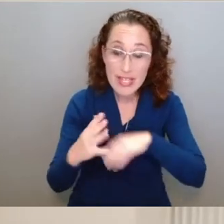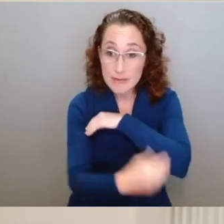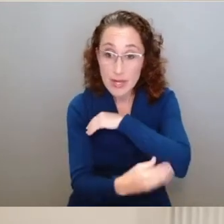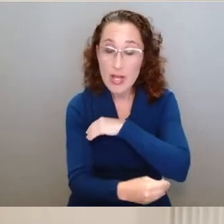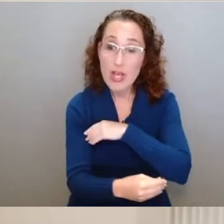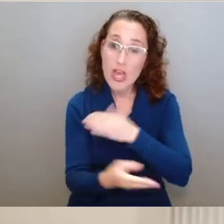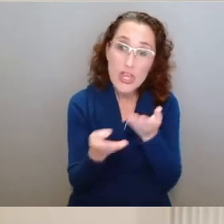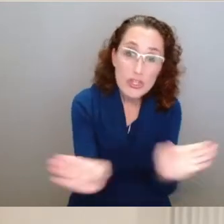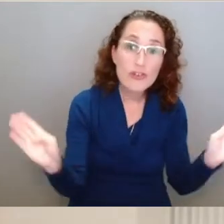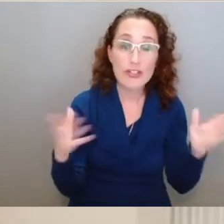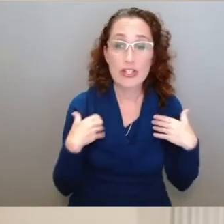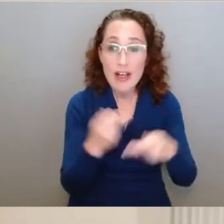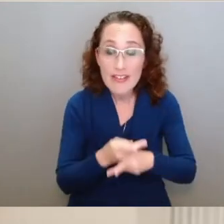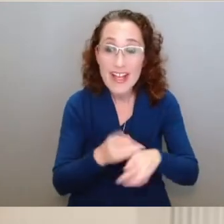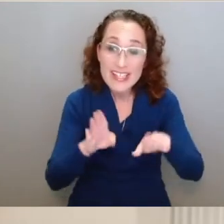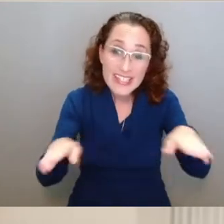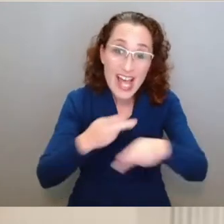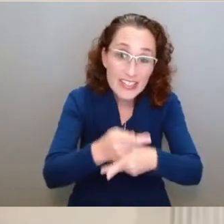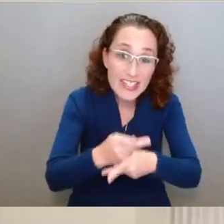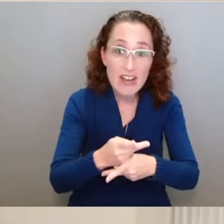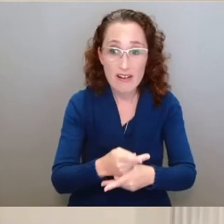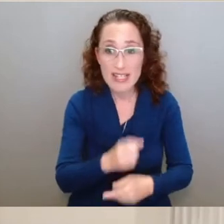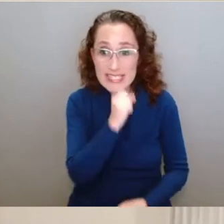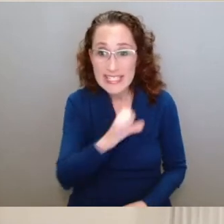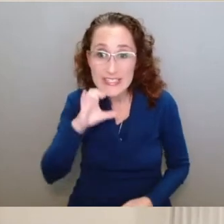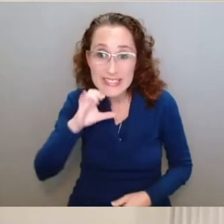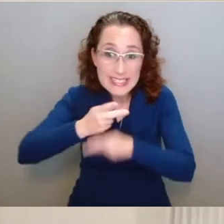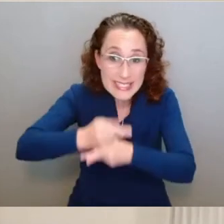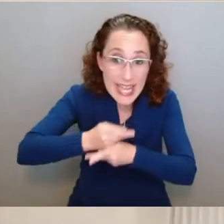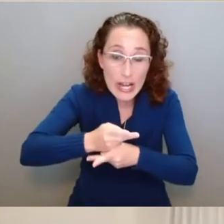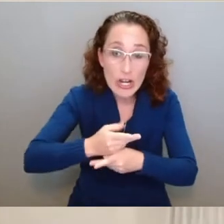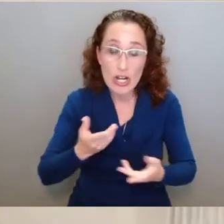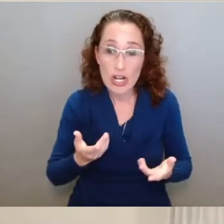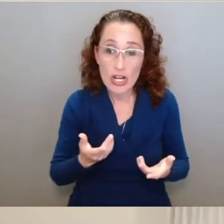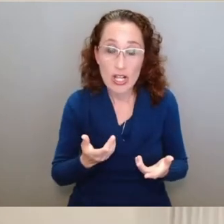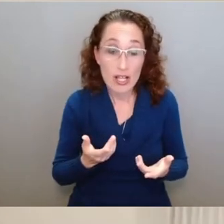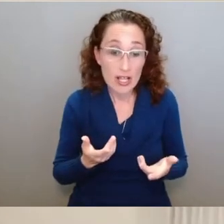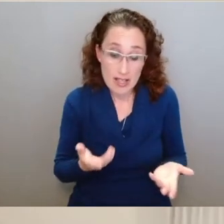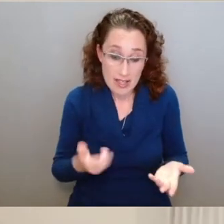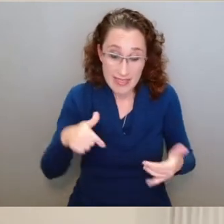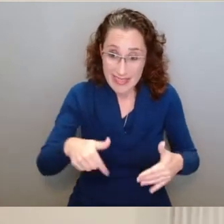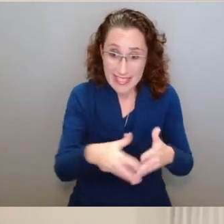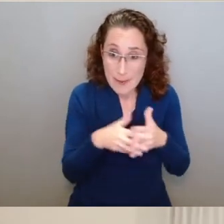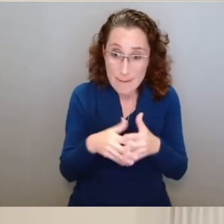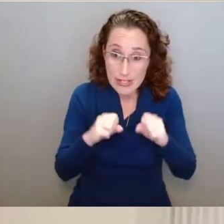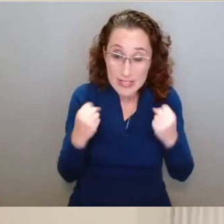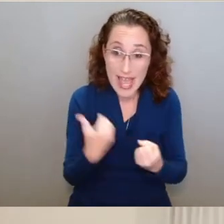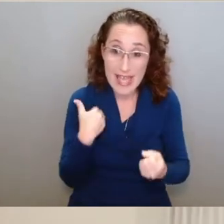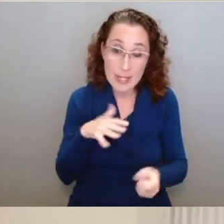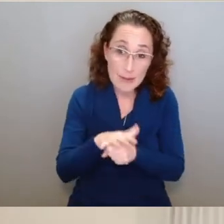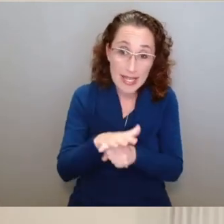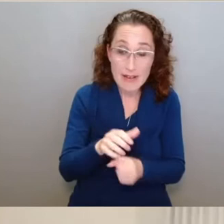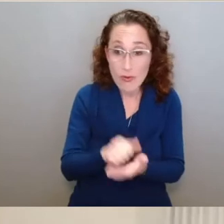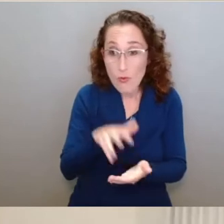care, child care, elder care, the types of thing that is that a society with as much wealth and as much pride